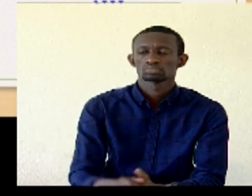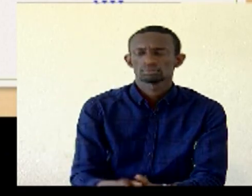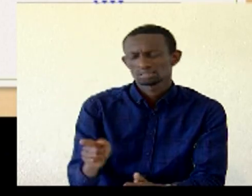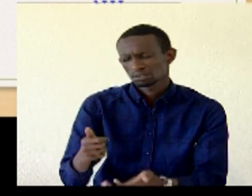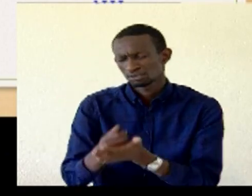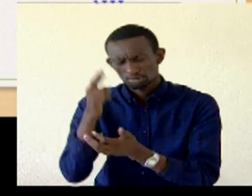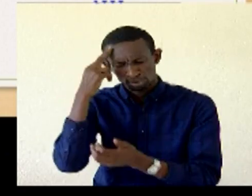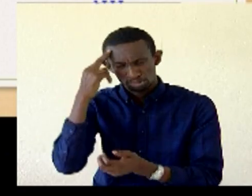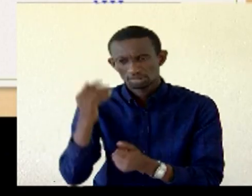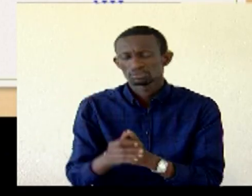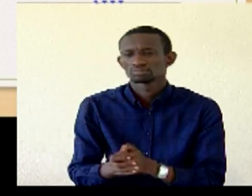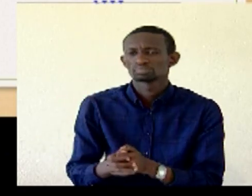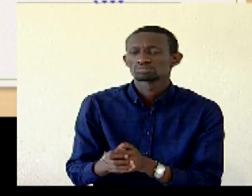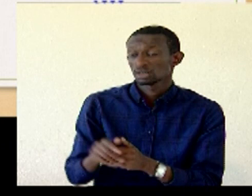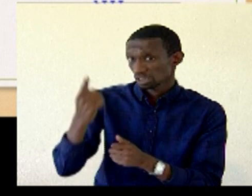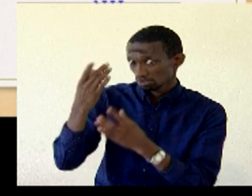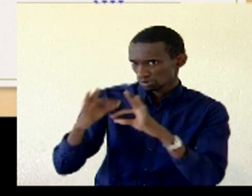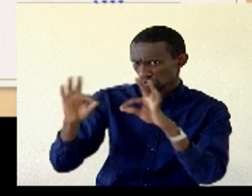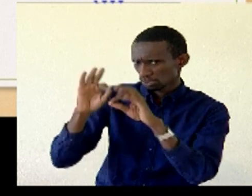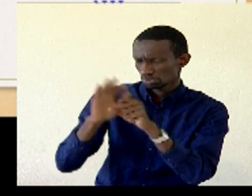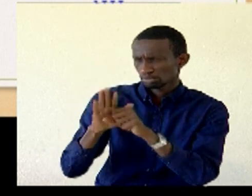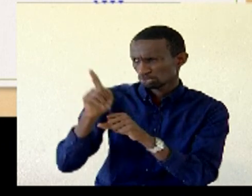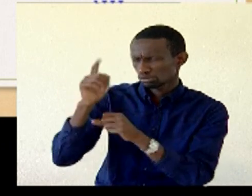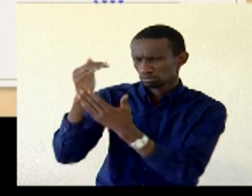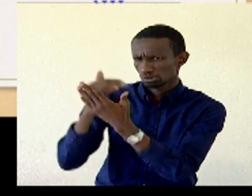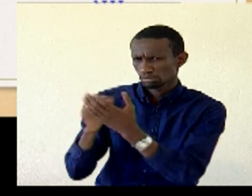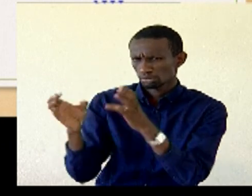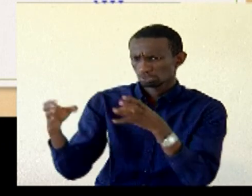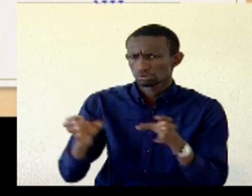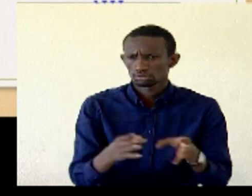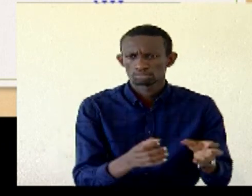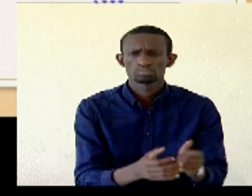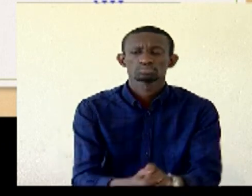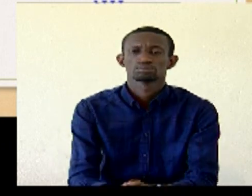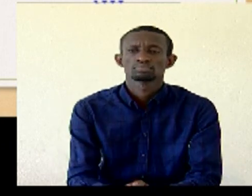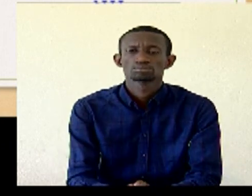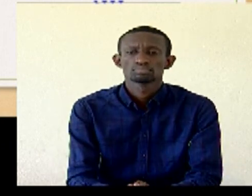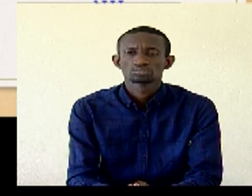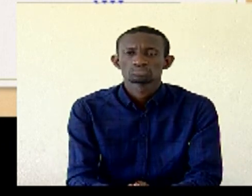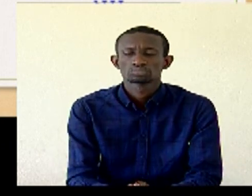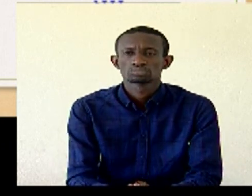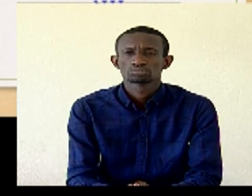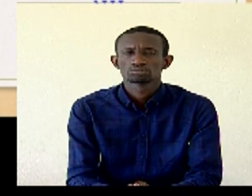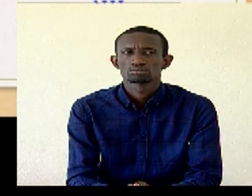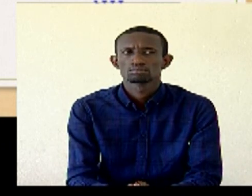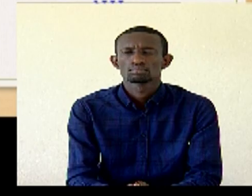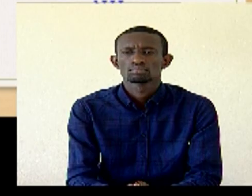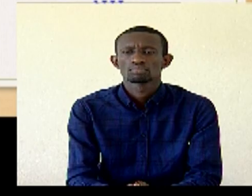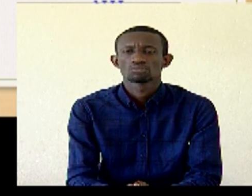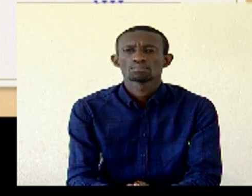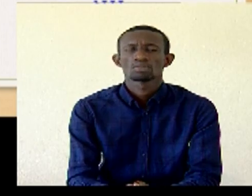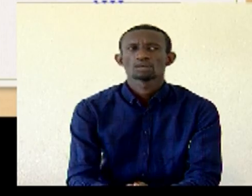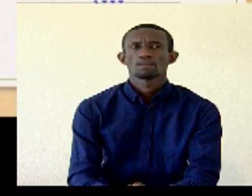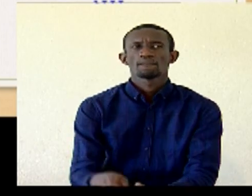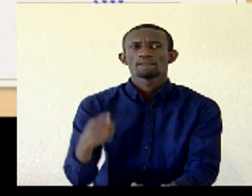the priority order of these functional groups. So we have the carboxylic acids. We have a carboxylic acid.